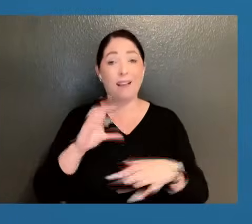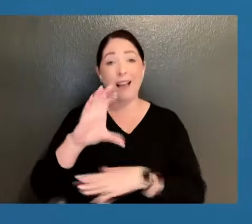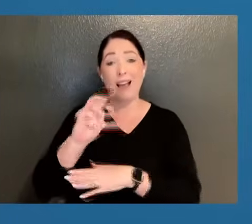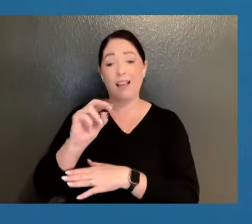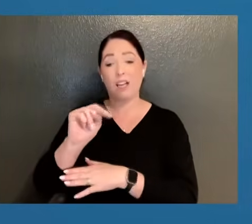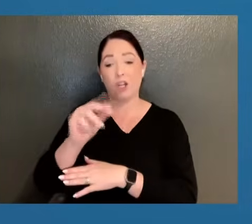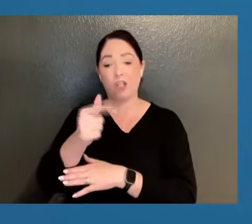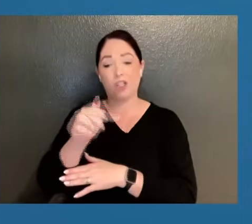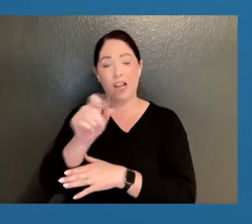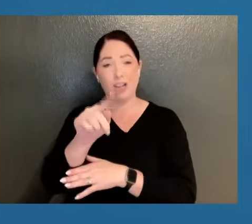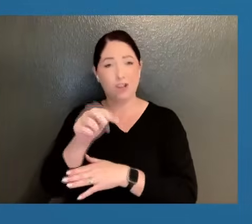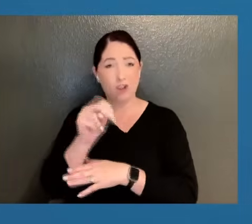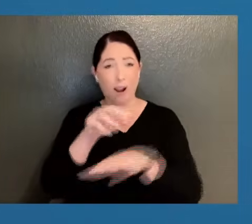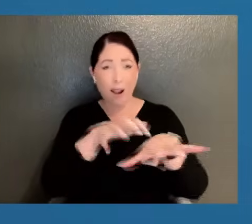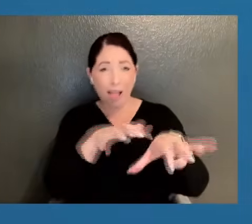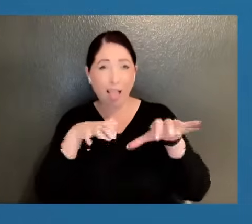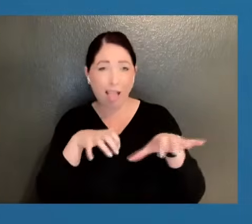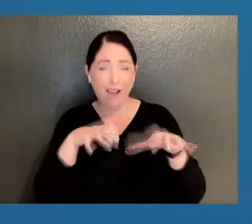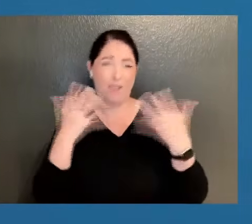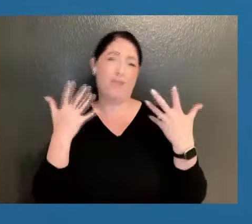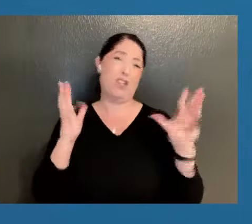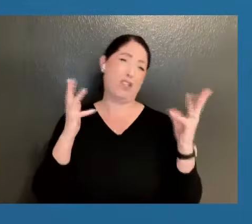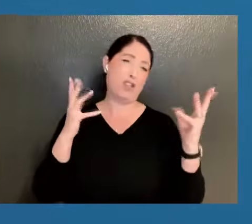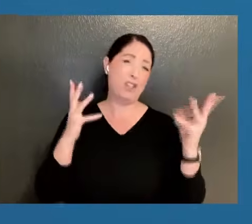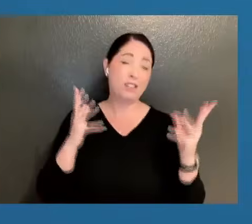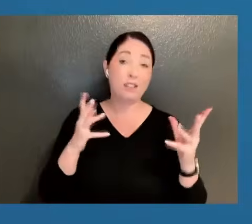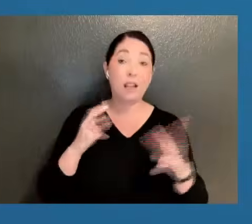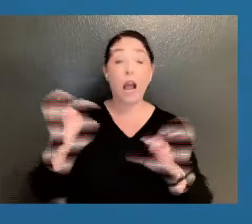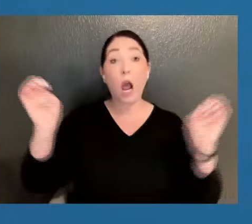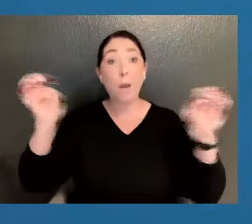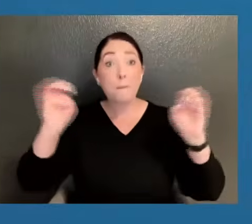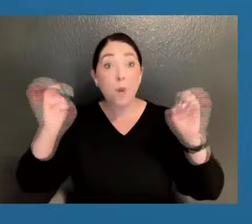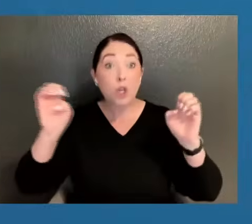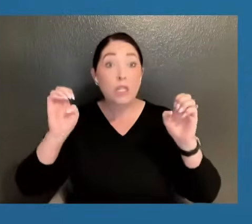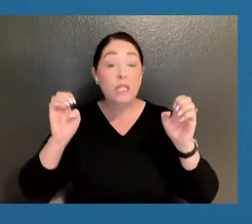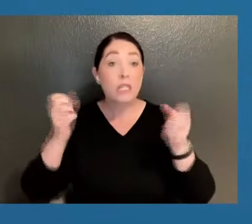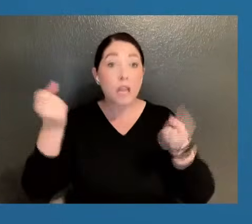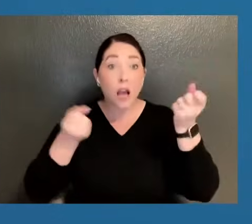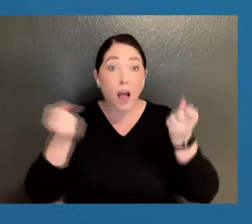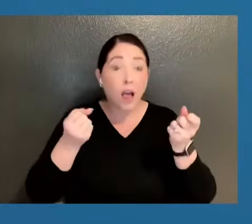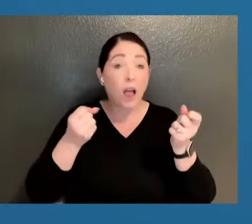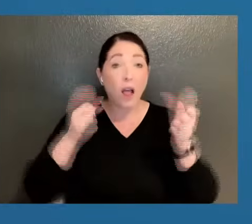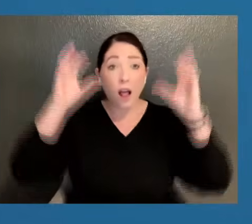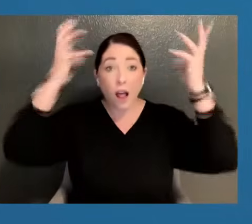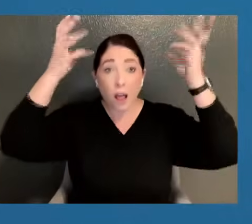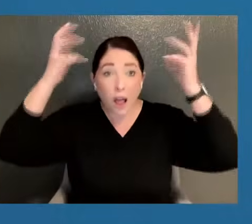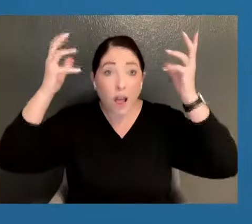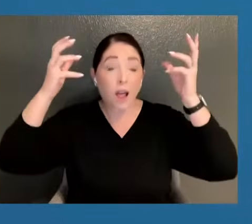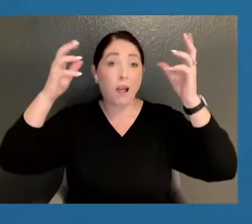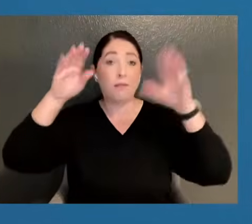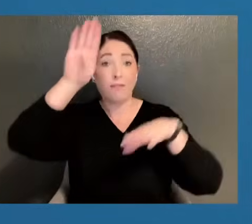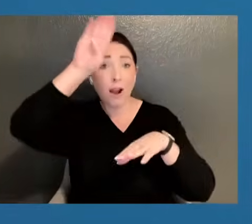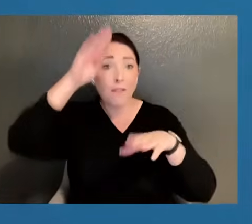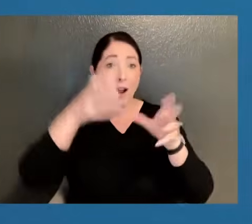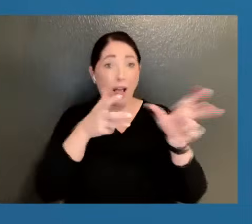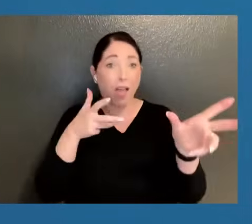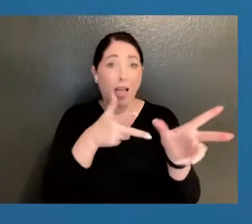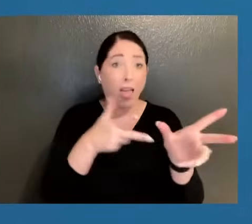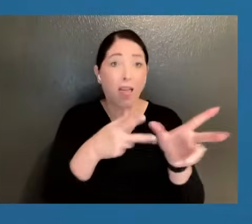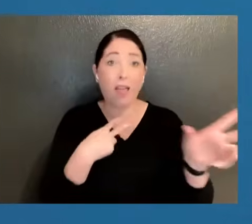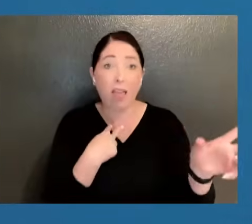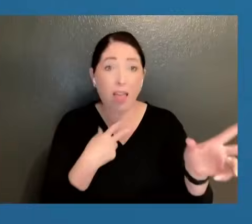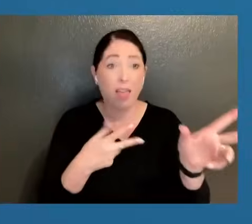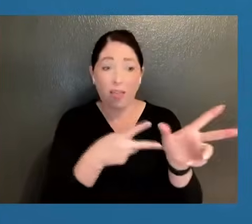end. Enough with emergency vehicles being stuck in traffic. That must end. Enough with